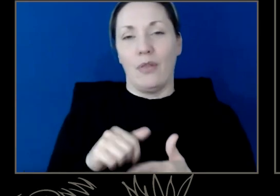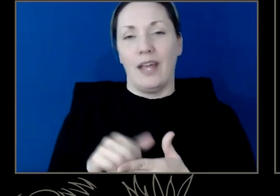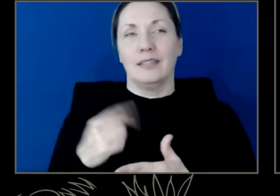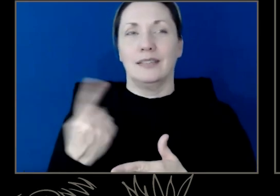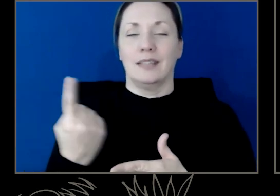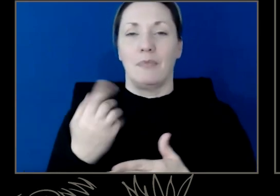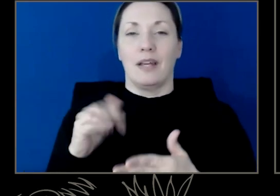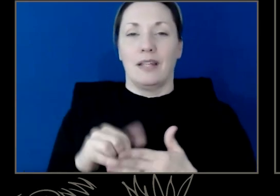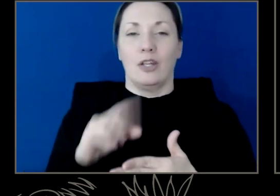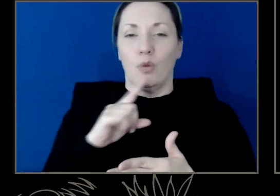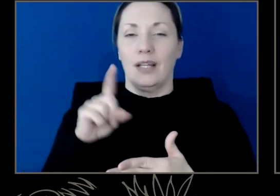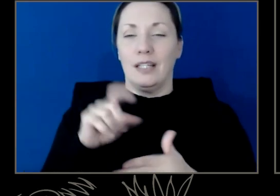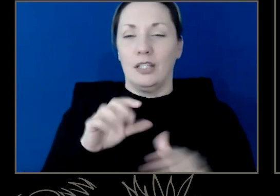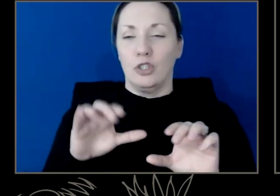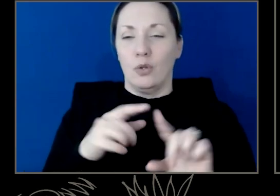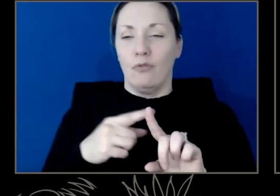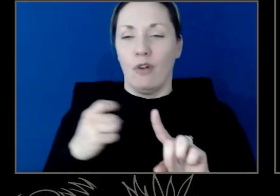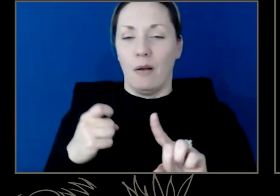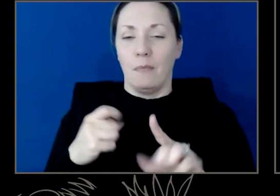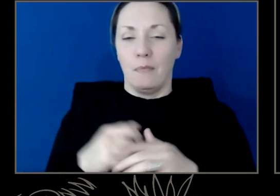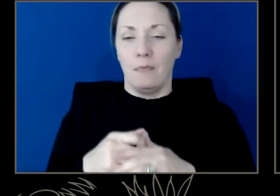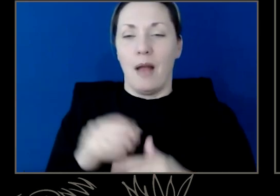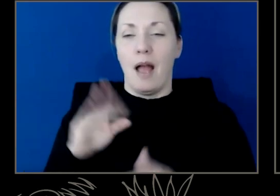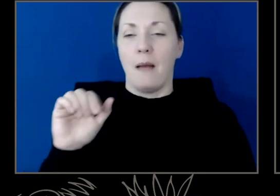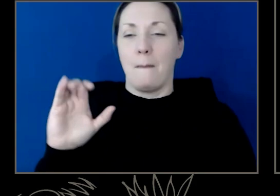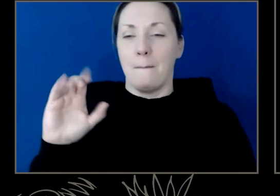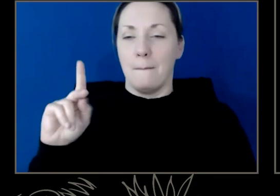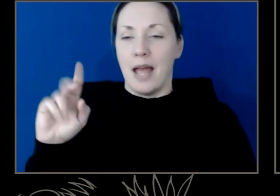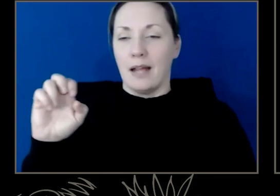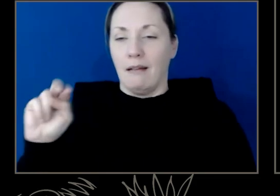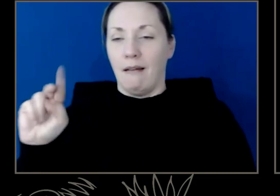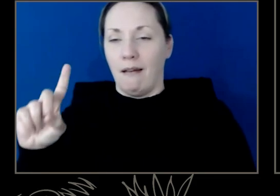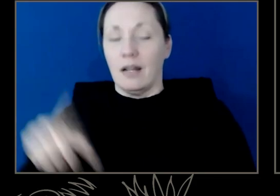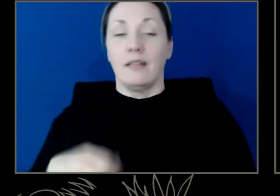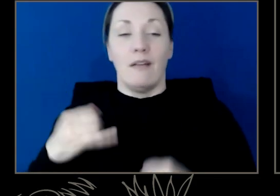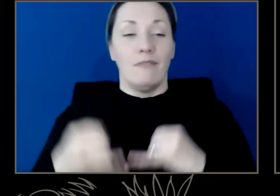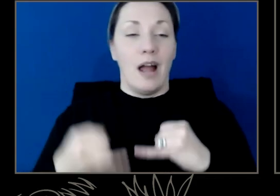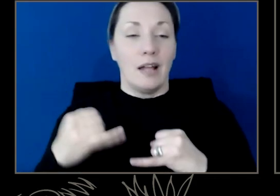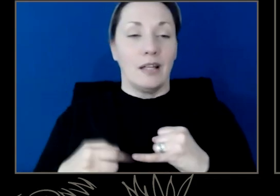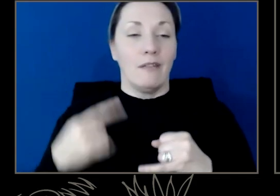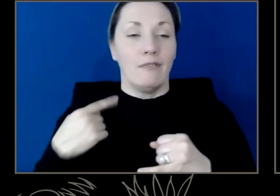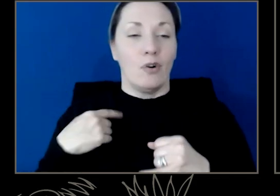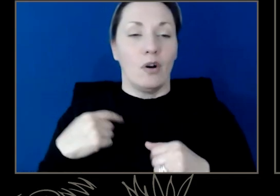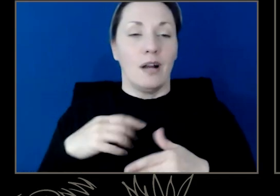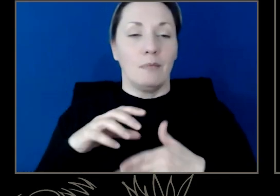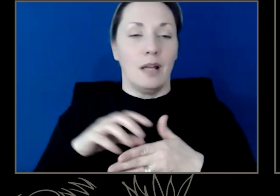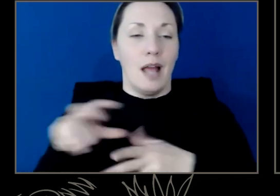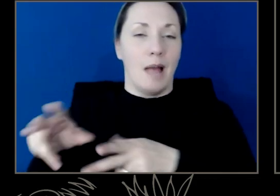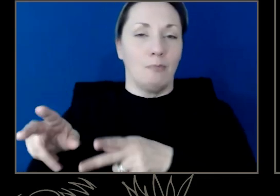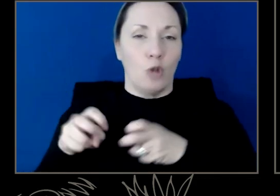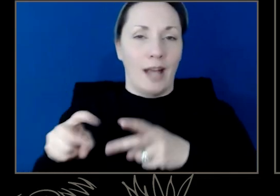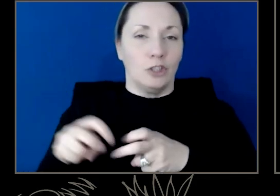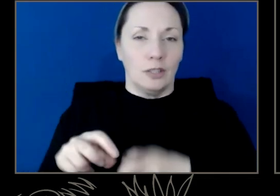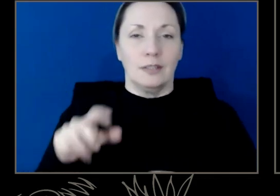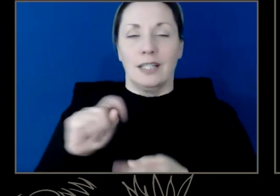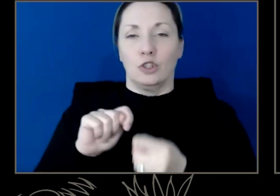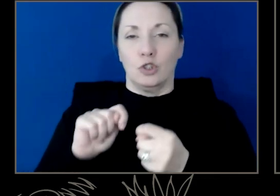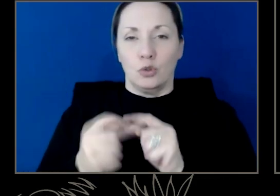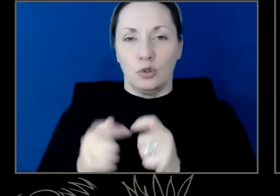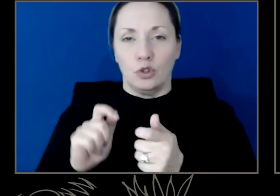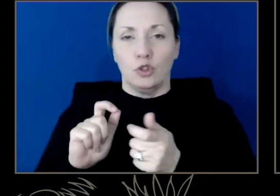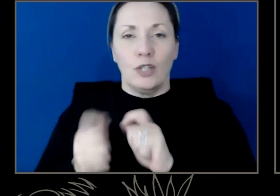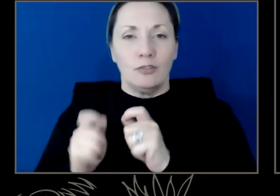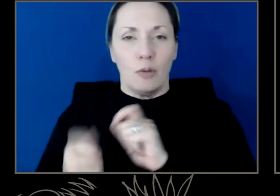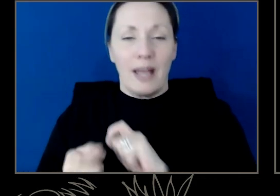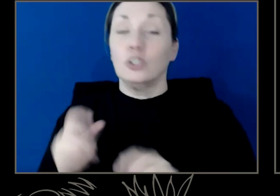where you really need to do from a backend. And then finally, for abstractions and transformations, perhaps you could use like